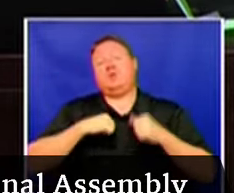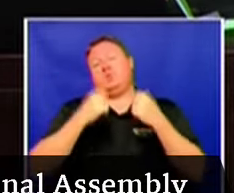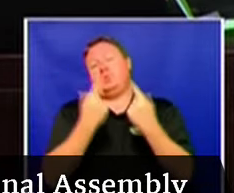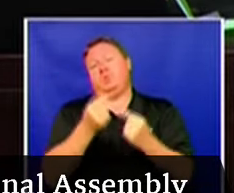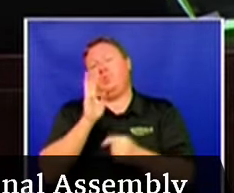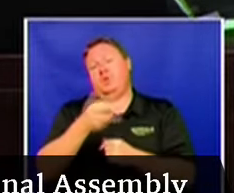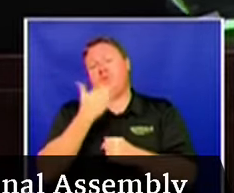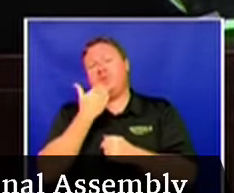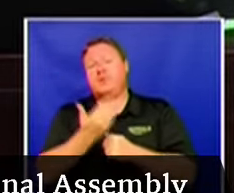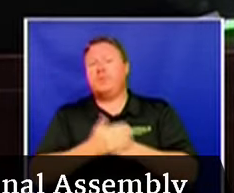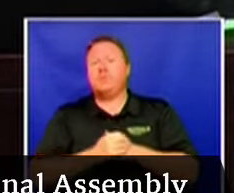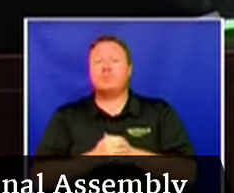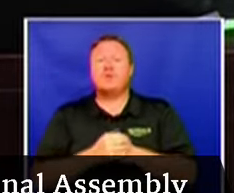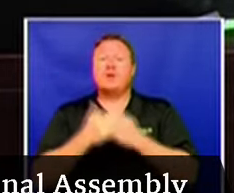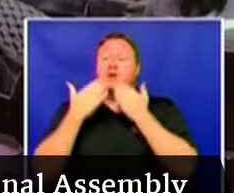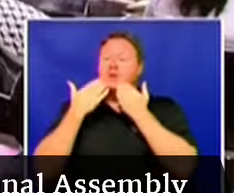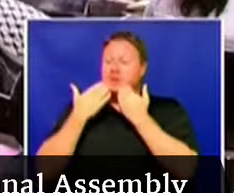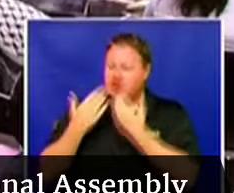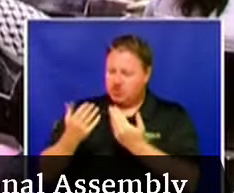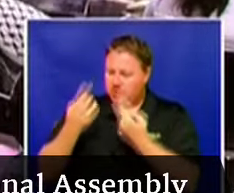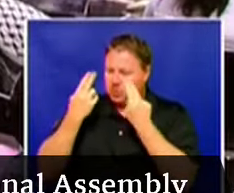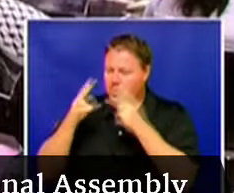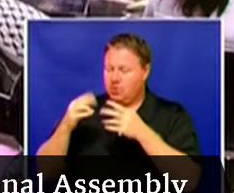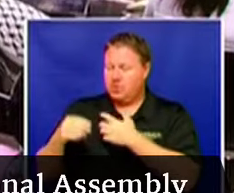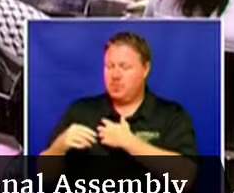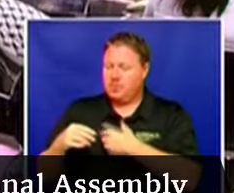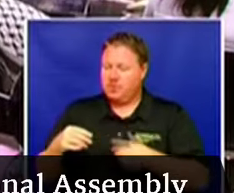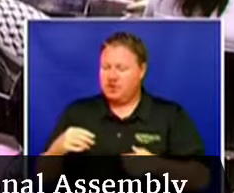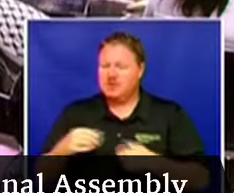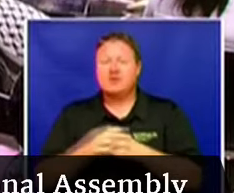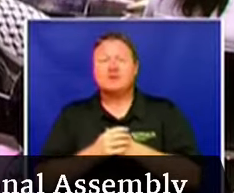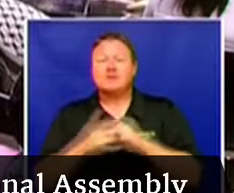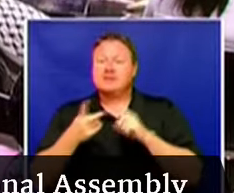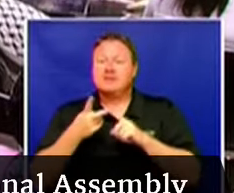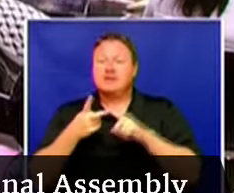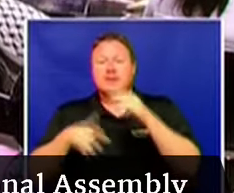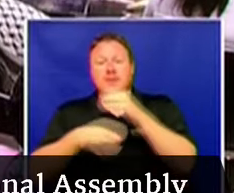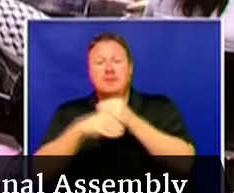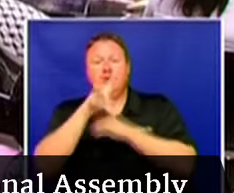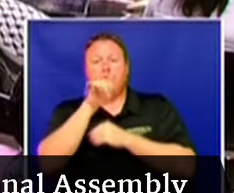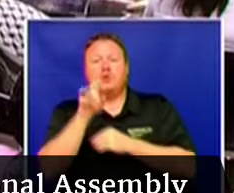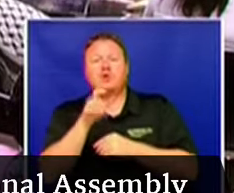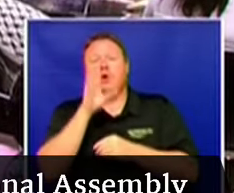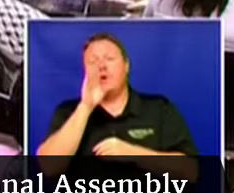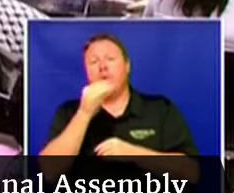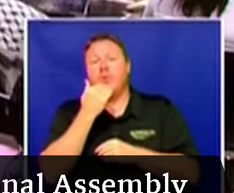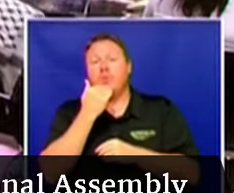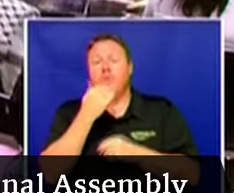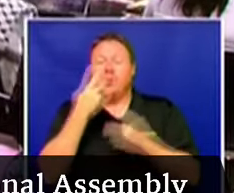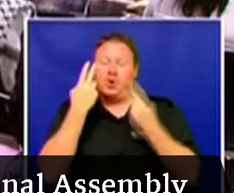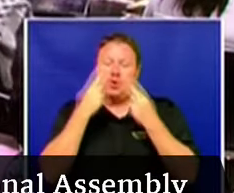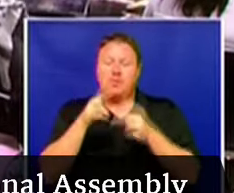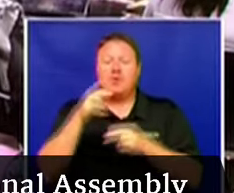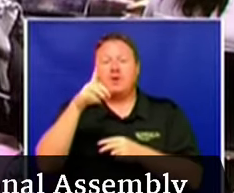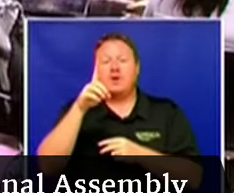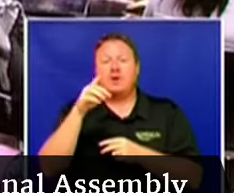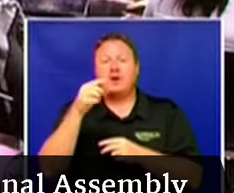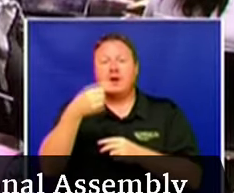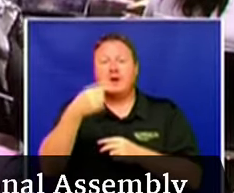you. Thank you, Honorable President. The second supplementary question will be asked by the Honorable Dlakude.